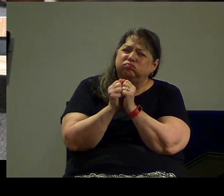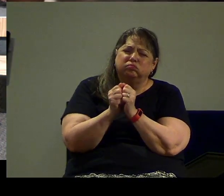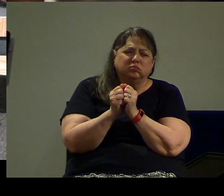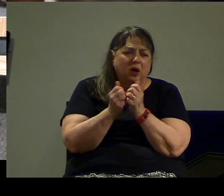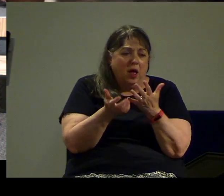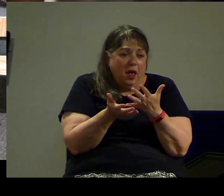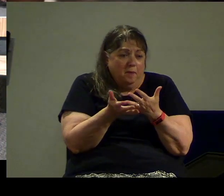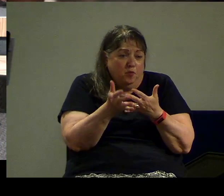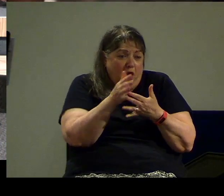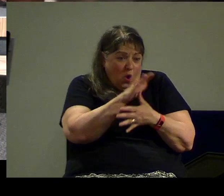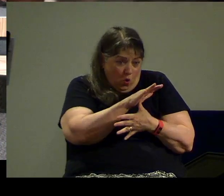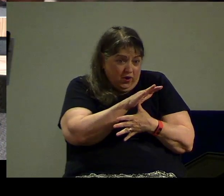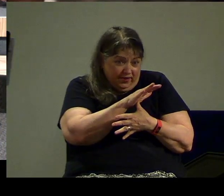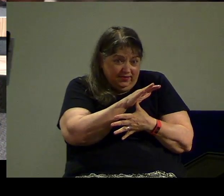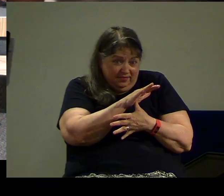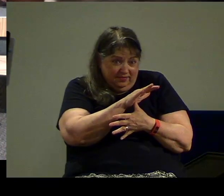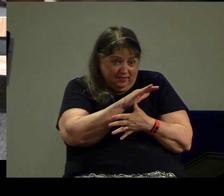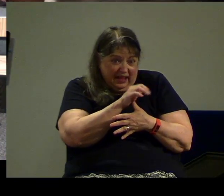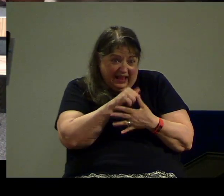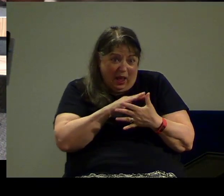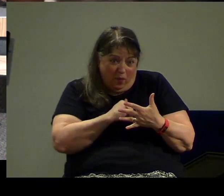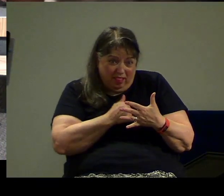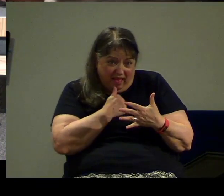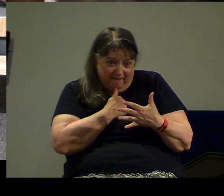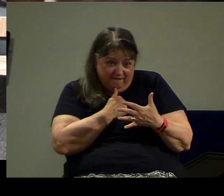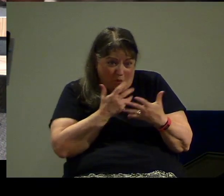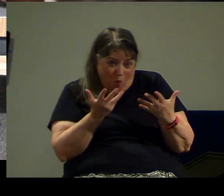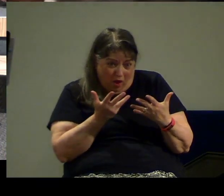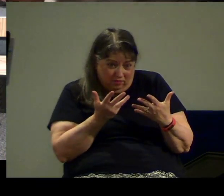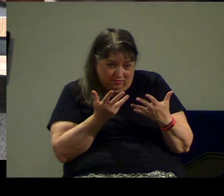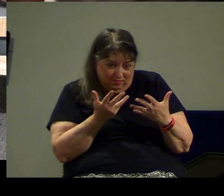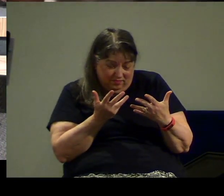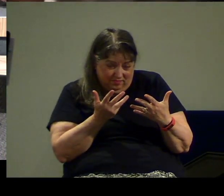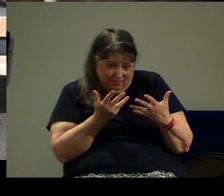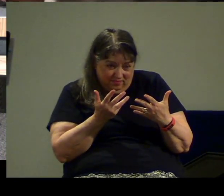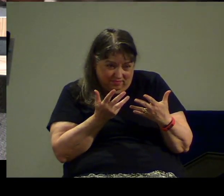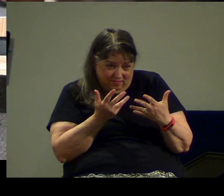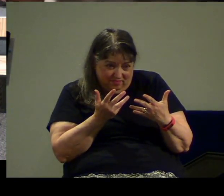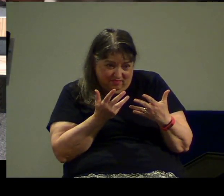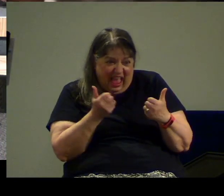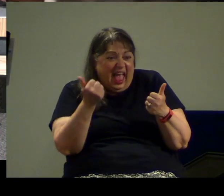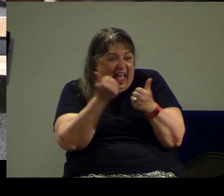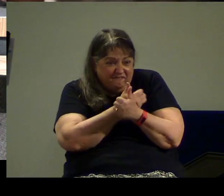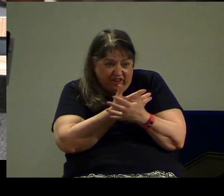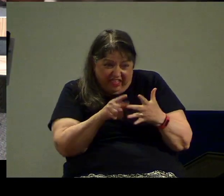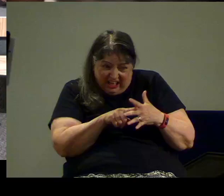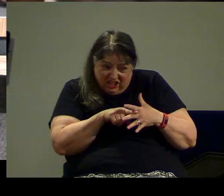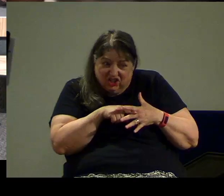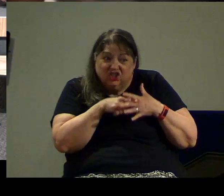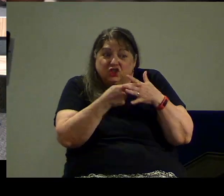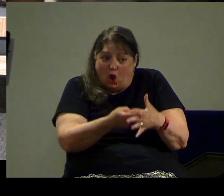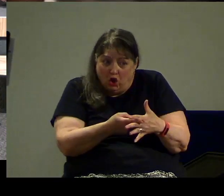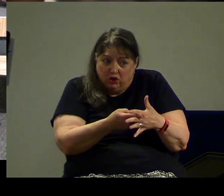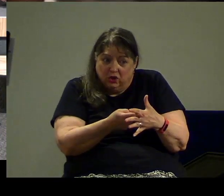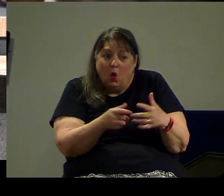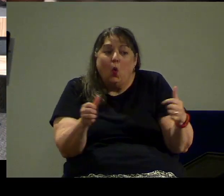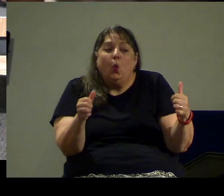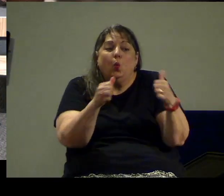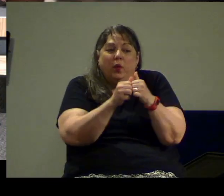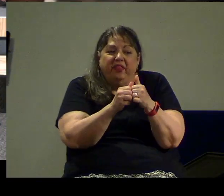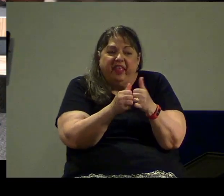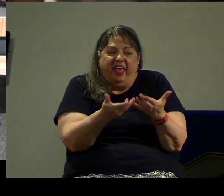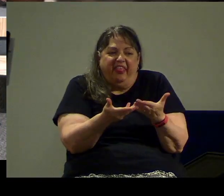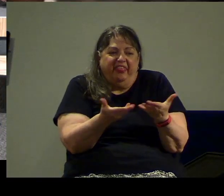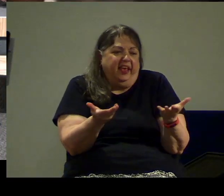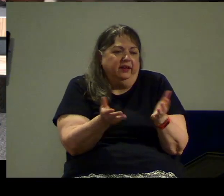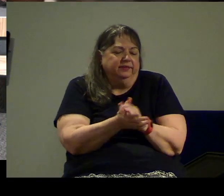first. The priority of our life. Everything starts and begins with faith. The